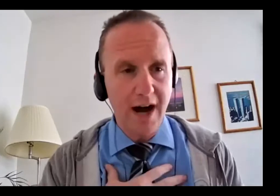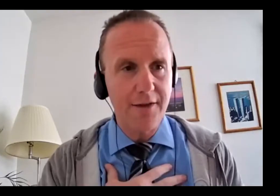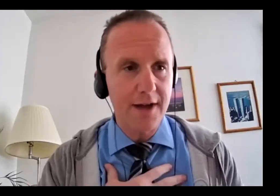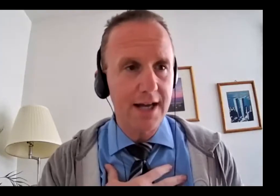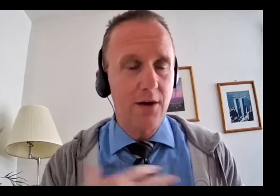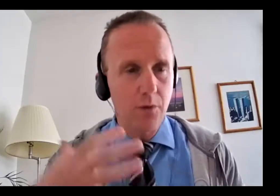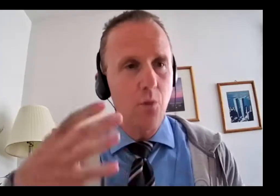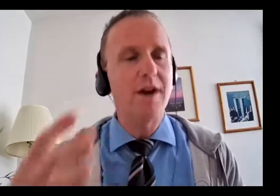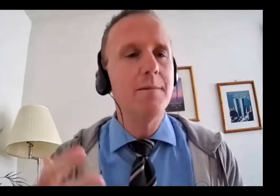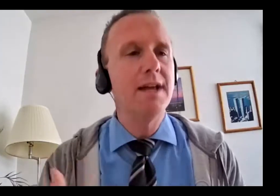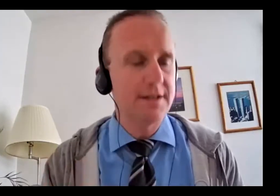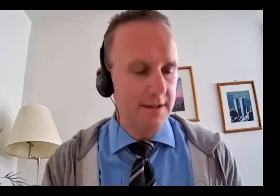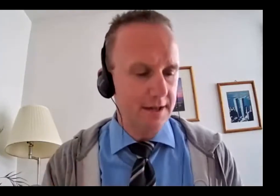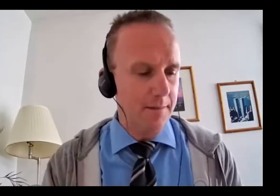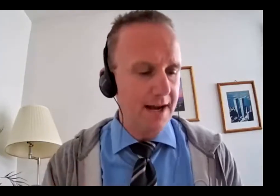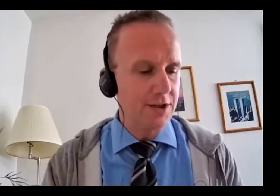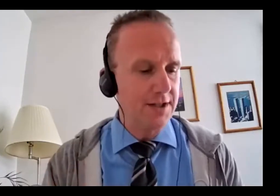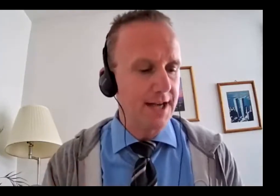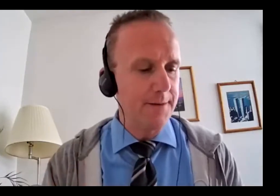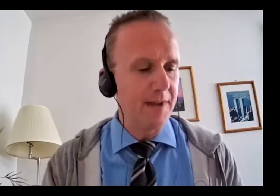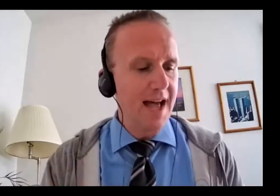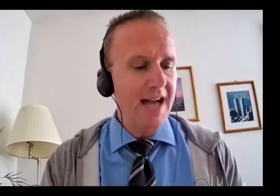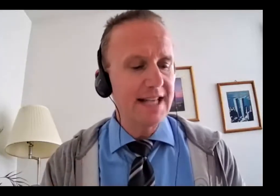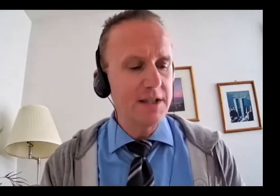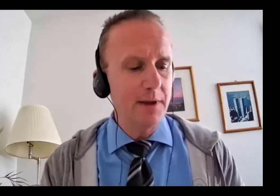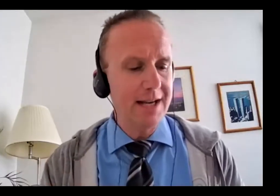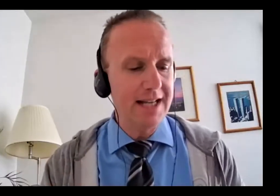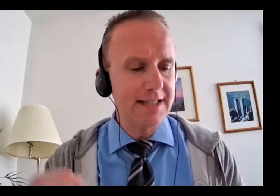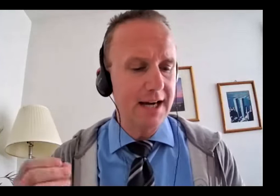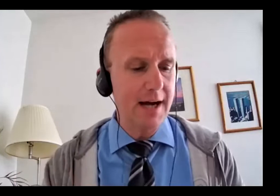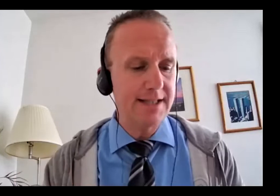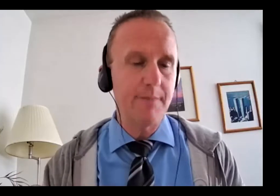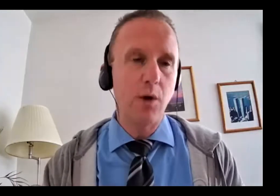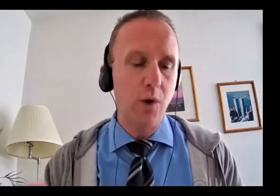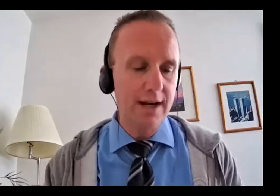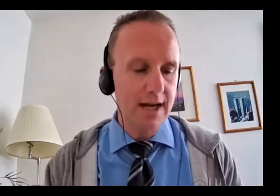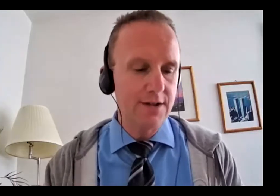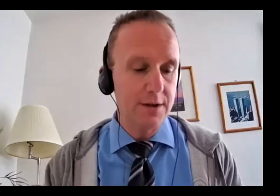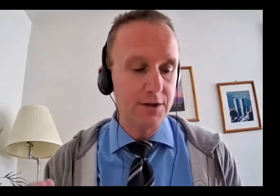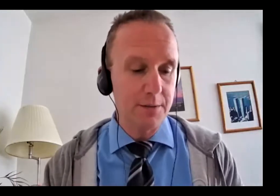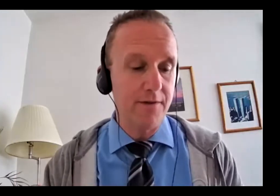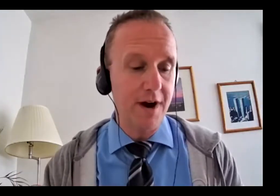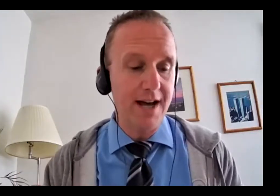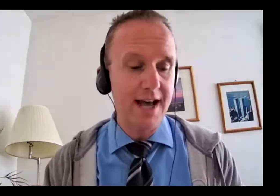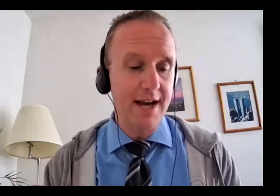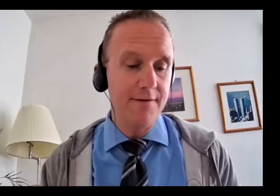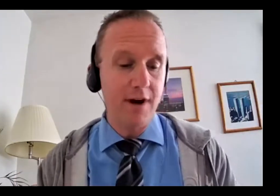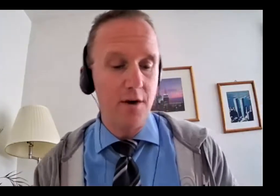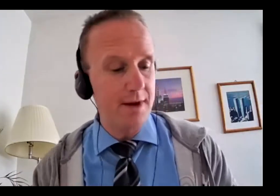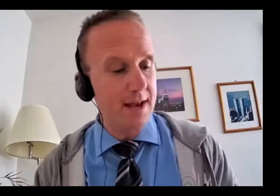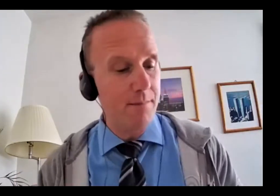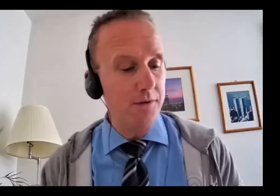it, what I think it, or what it means to me, I should say. Accessibility is the concept that we need to provide